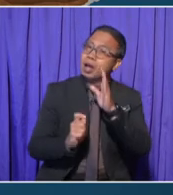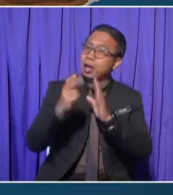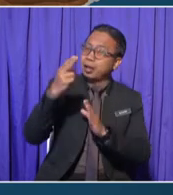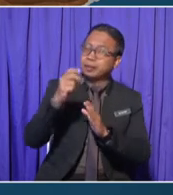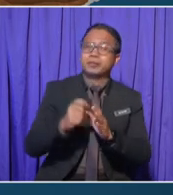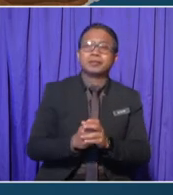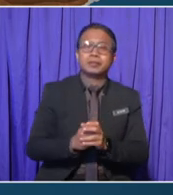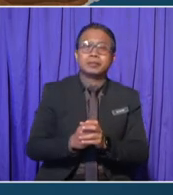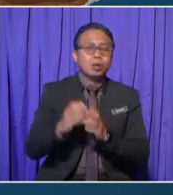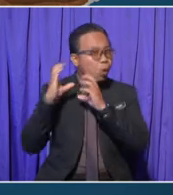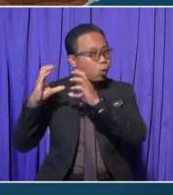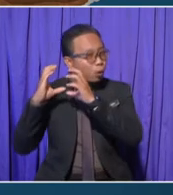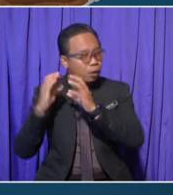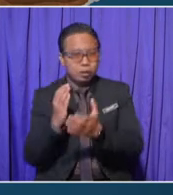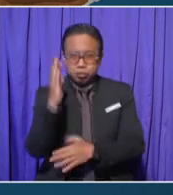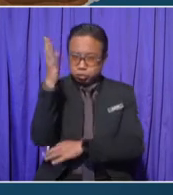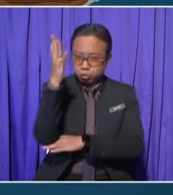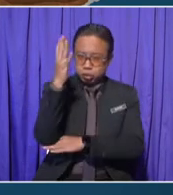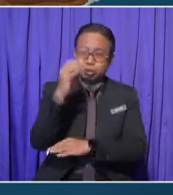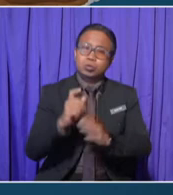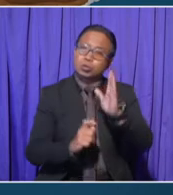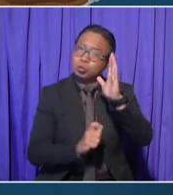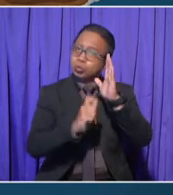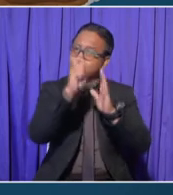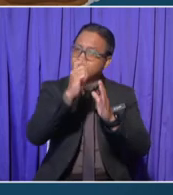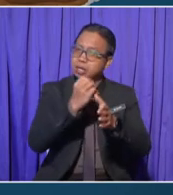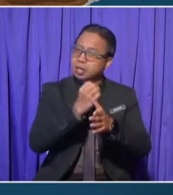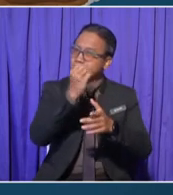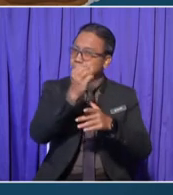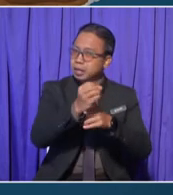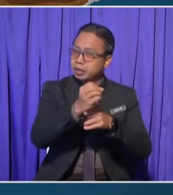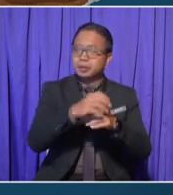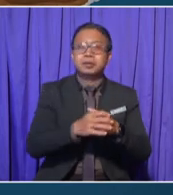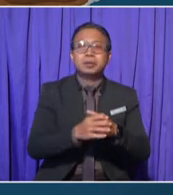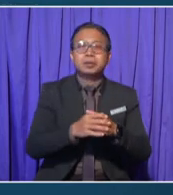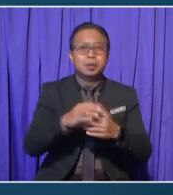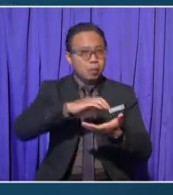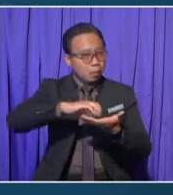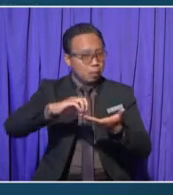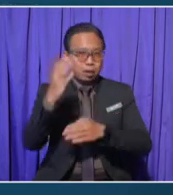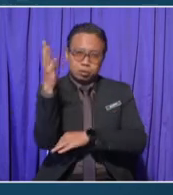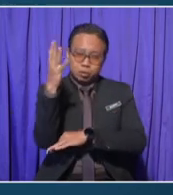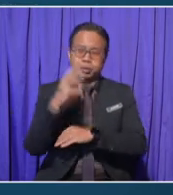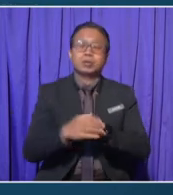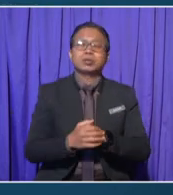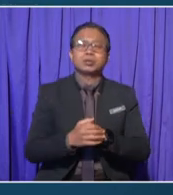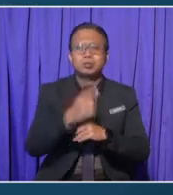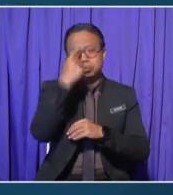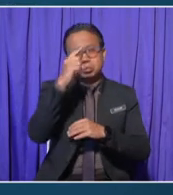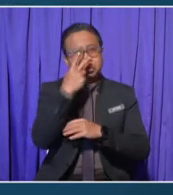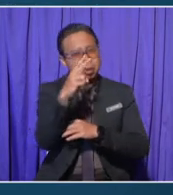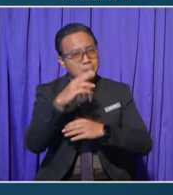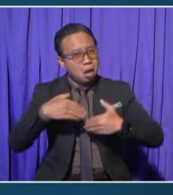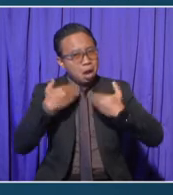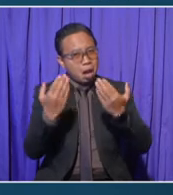A coconut tree is taller than a papaya tree. And to see how